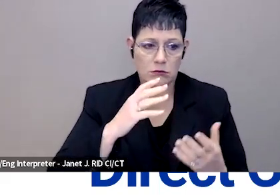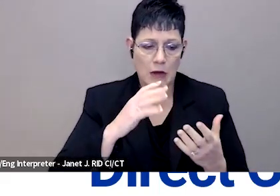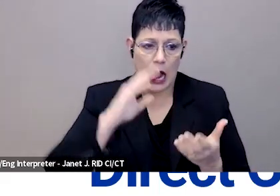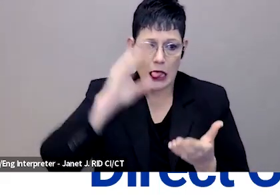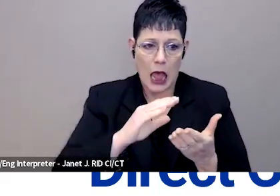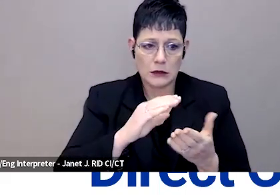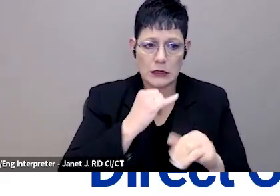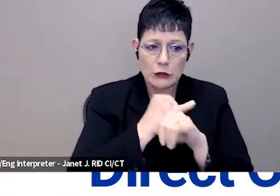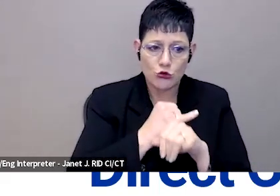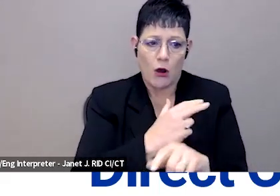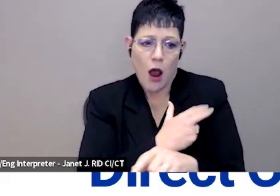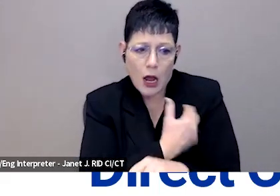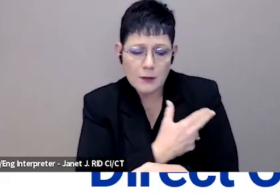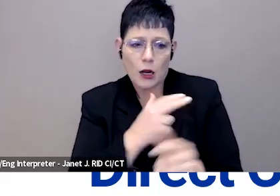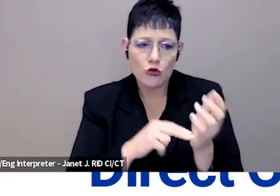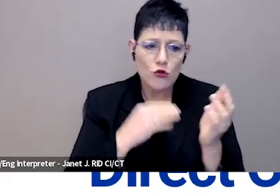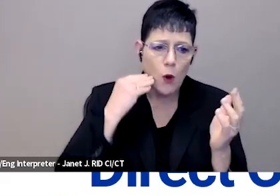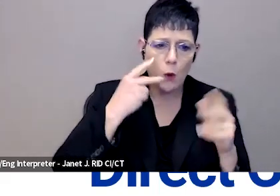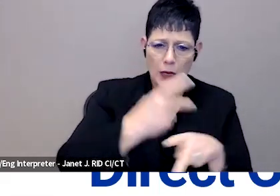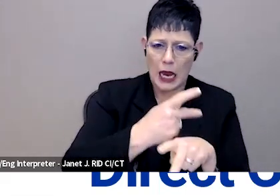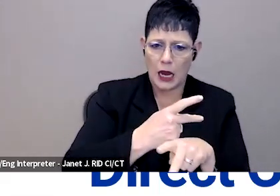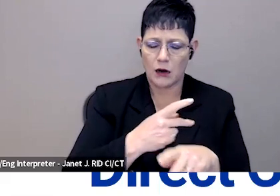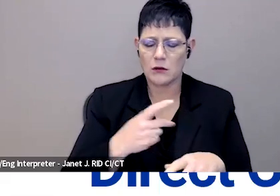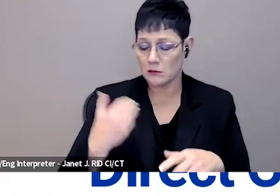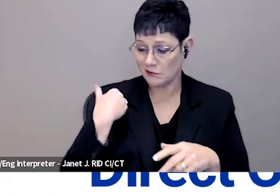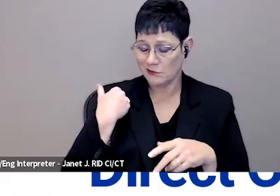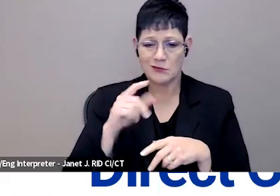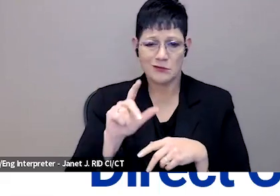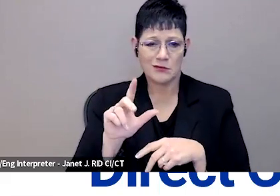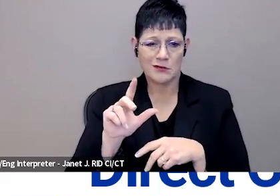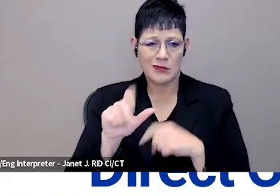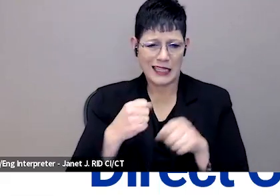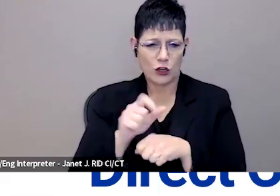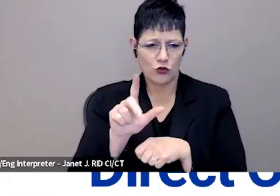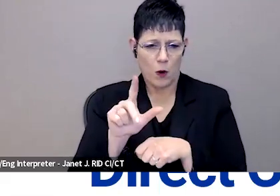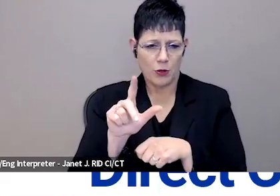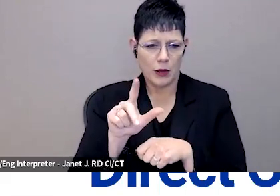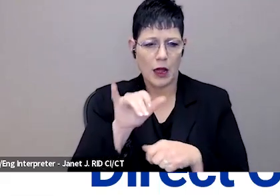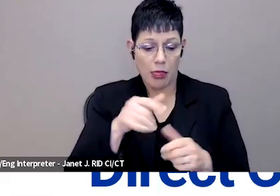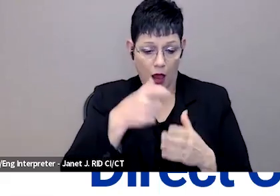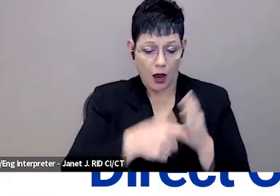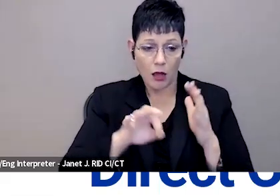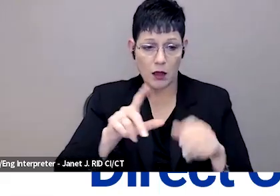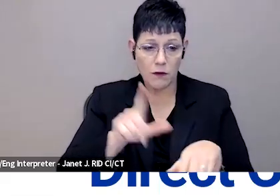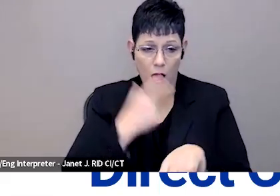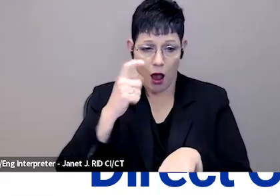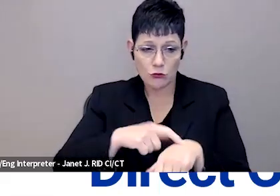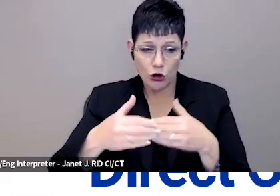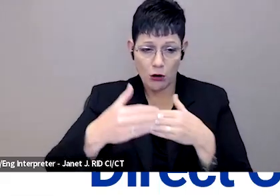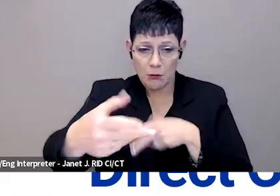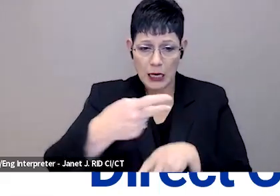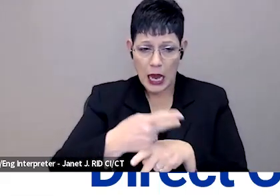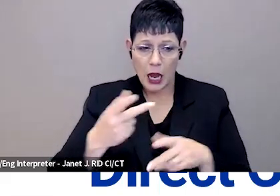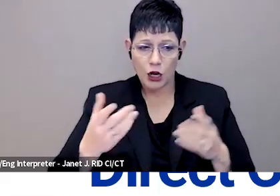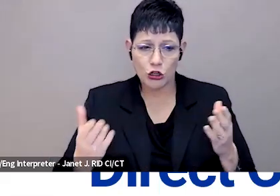According to Genworth's Cost of Care Survey from 2023, the cost of long-term care services has continued